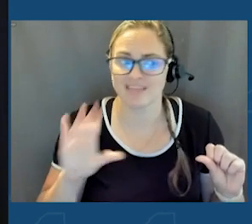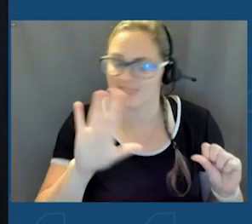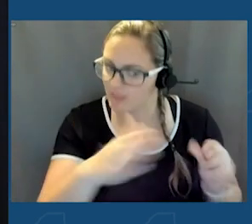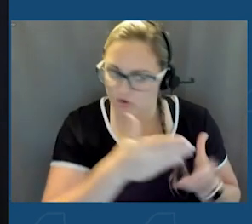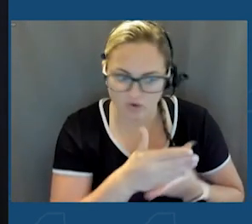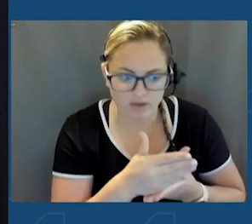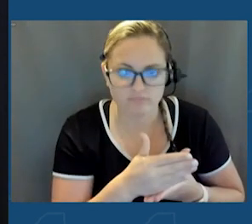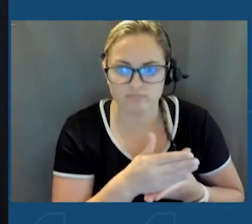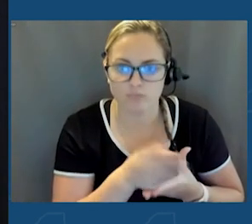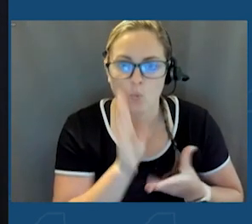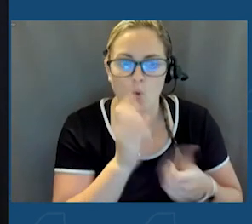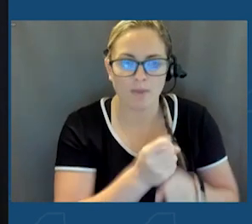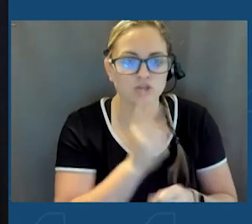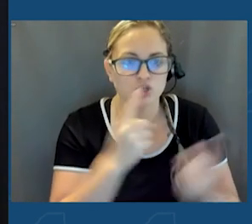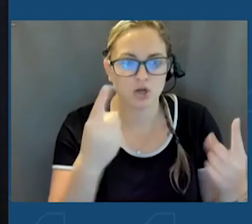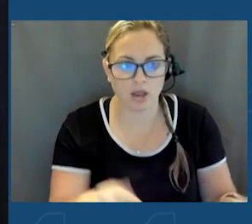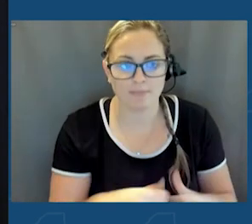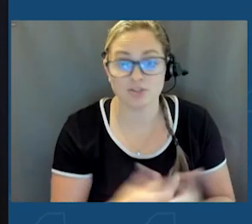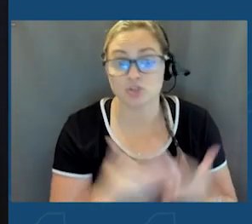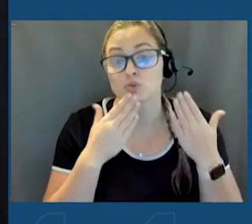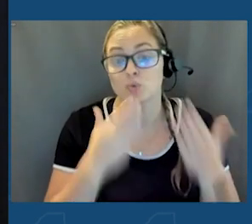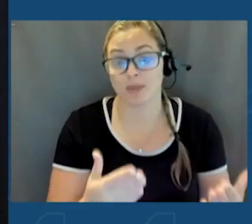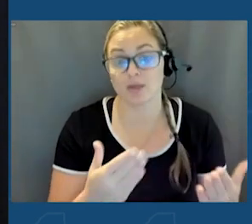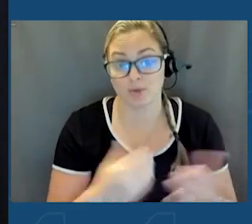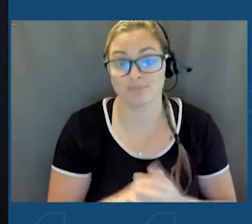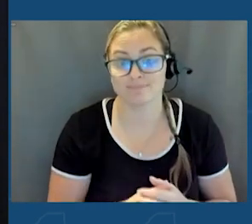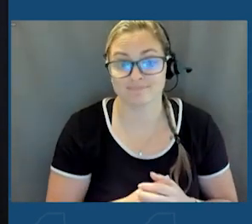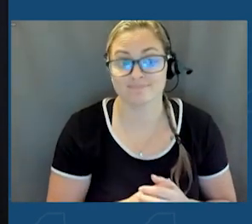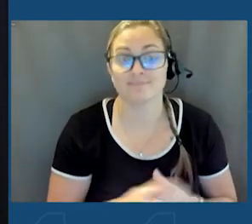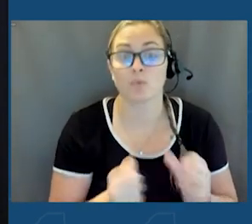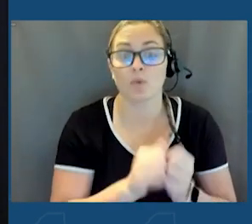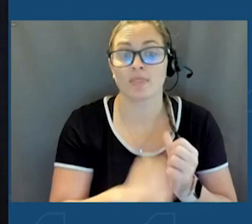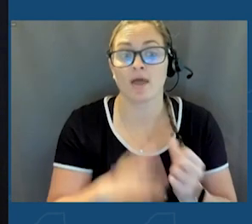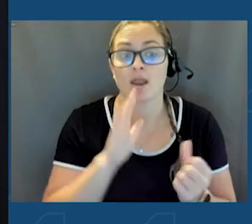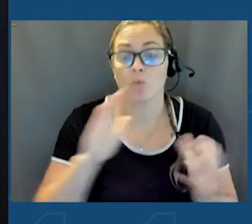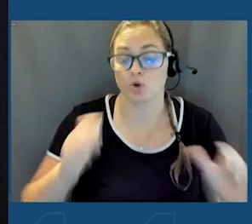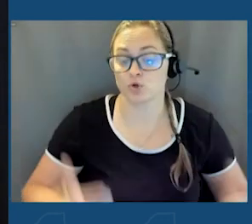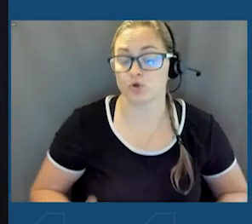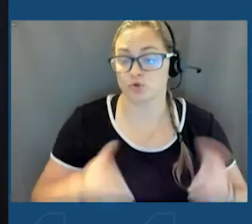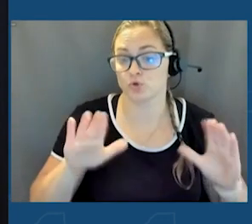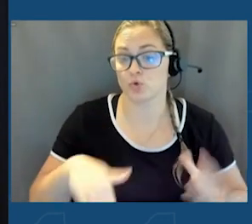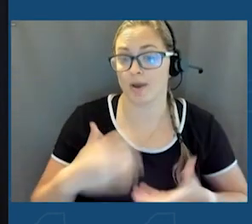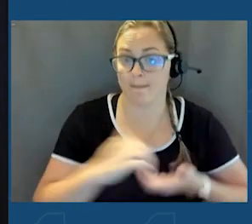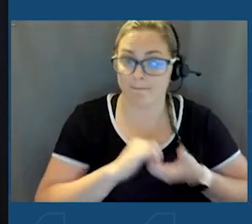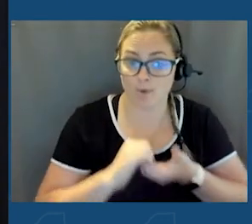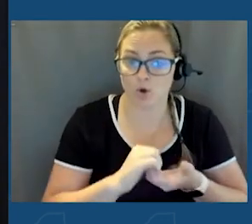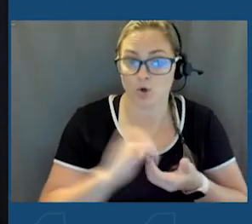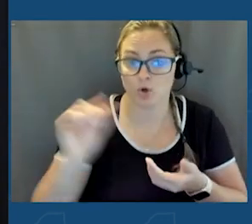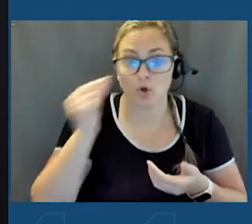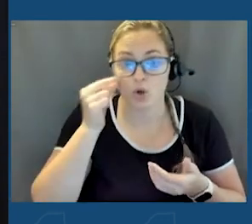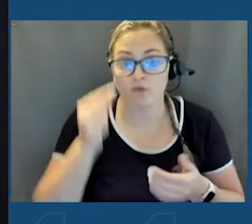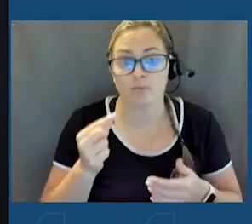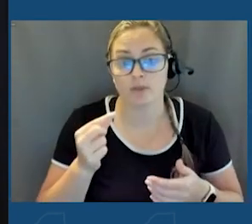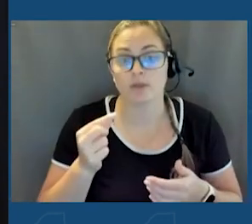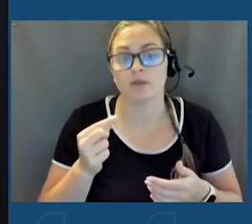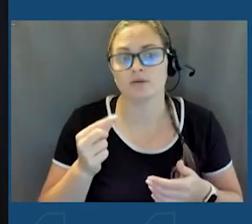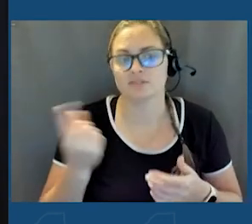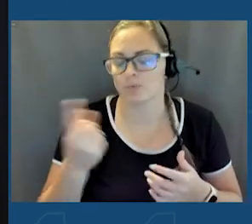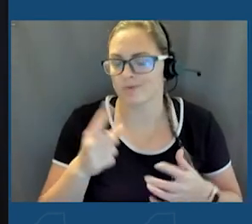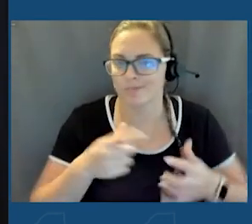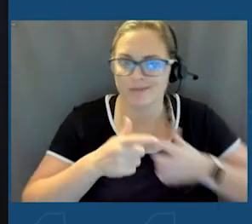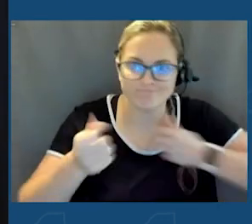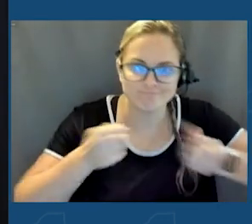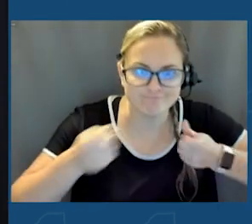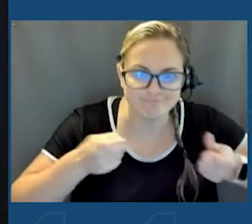and we're going to make it happen. So thank you very much. And with that, I'd like to introduce a great partner in government, someone who has been championing